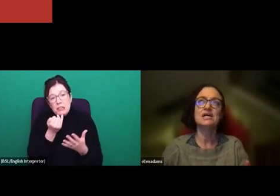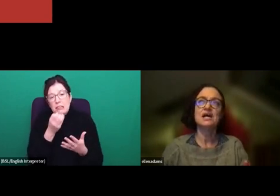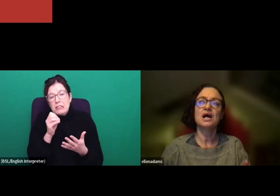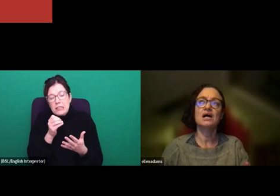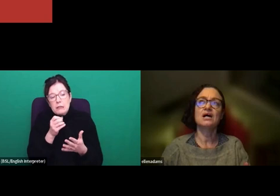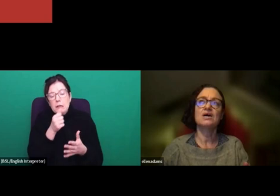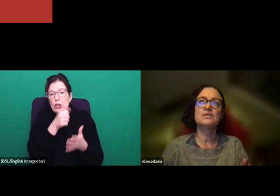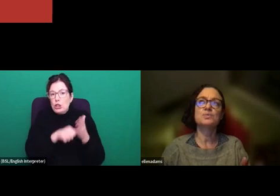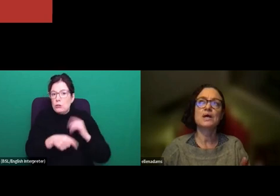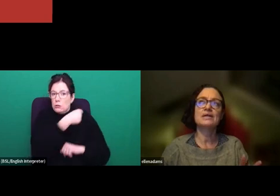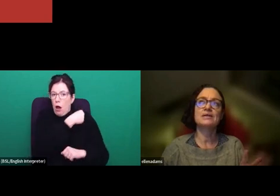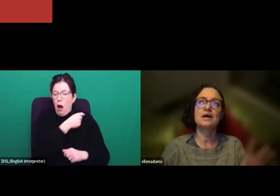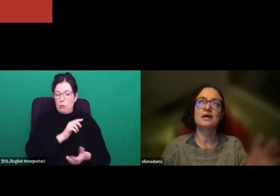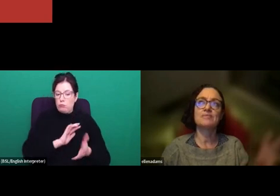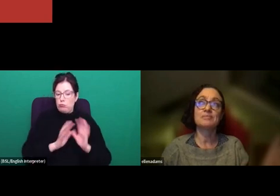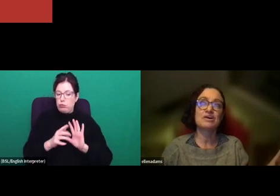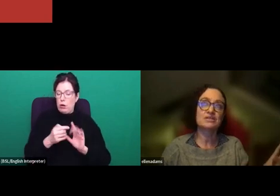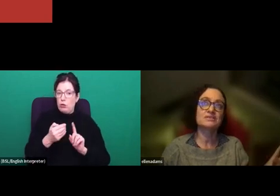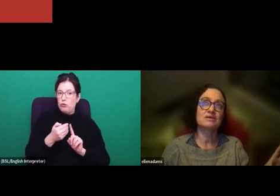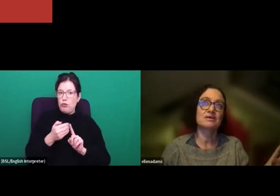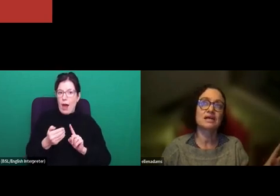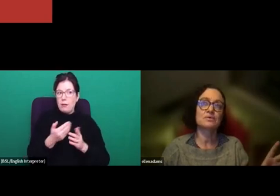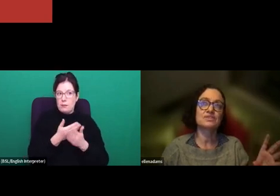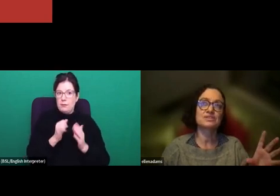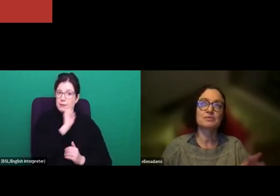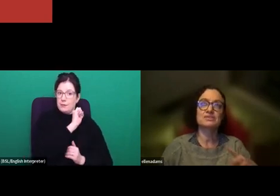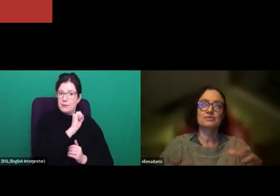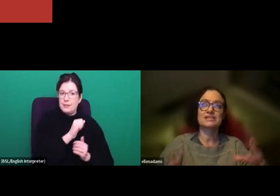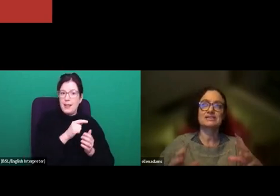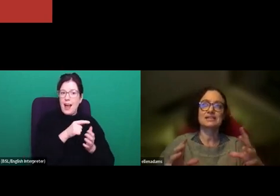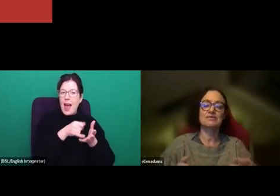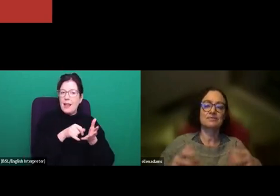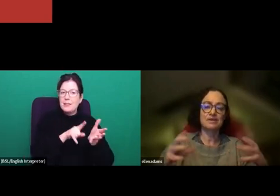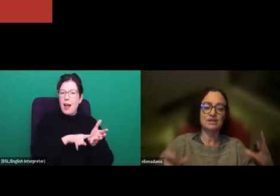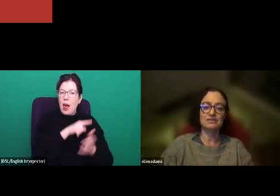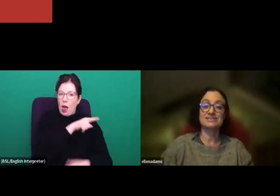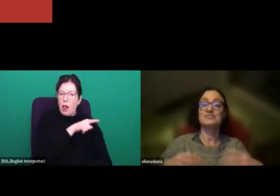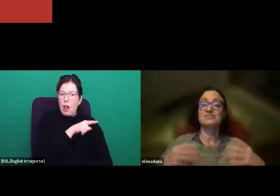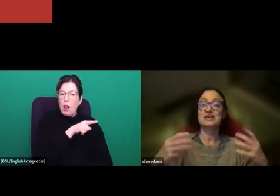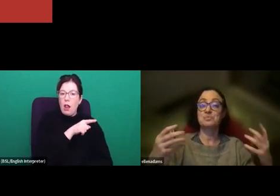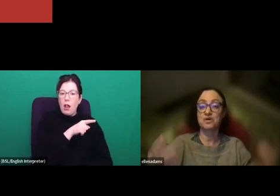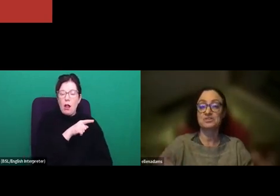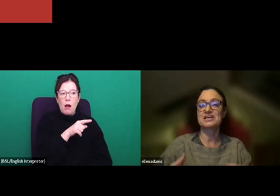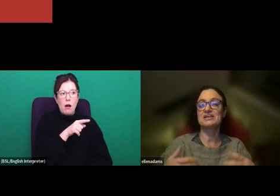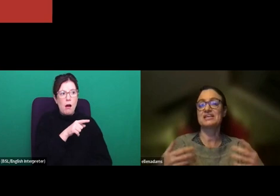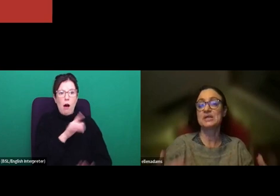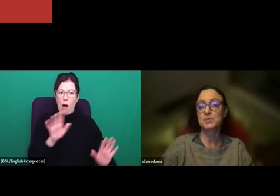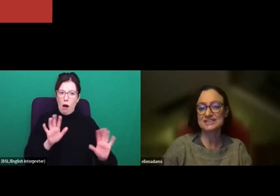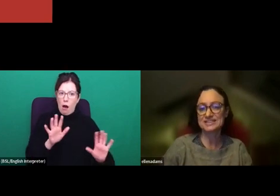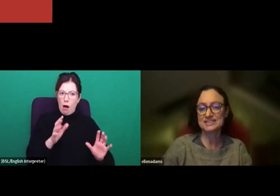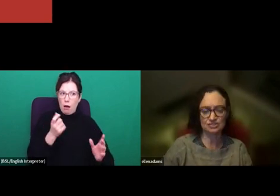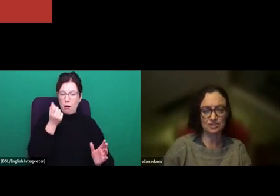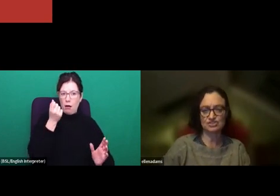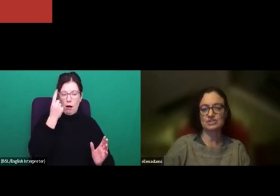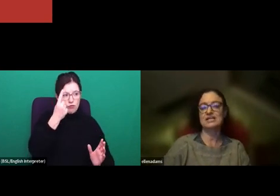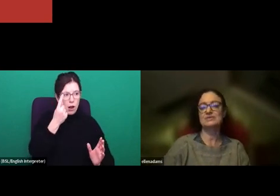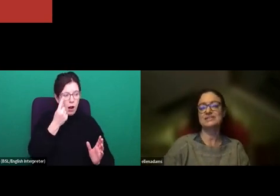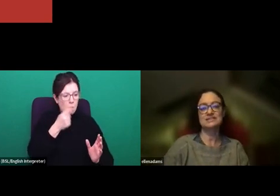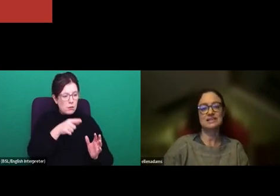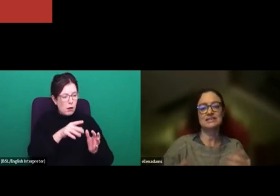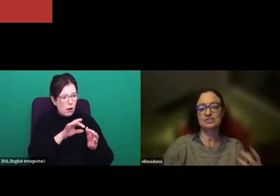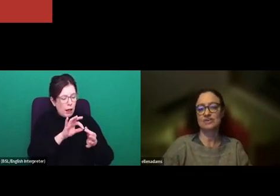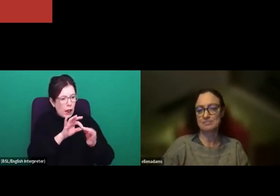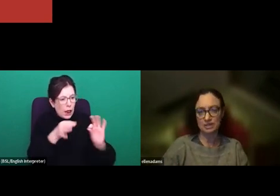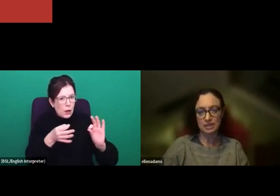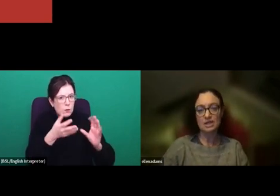1960s was when American Sign Language, someone sort of sat down and realised there was a linguistic structure, there